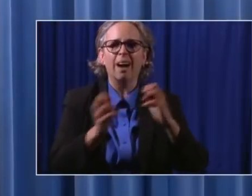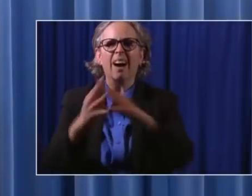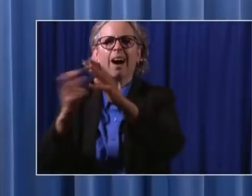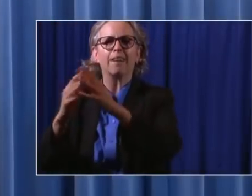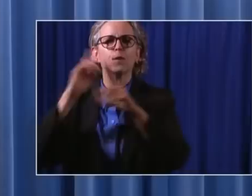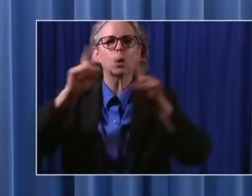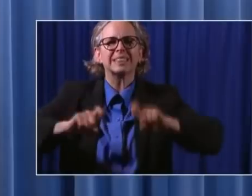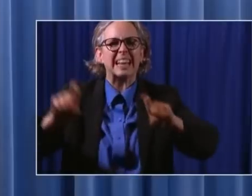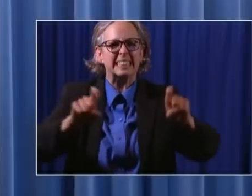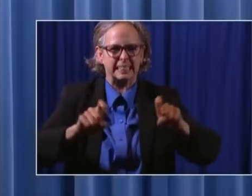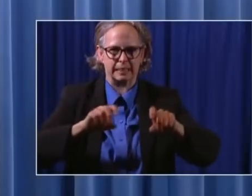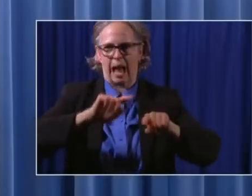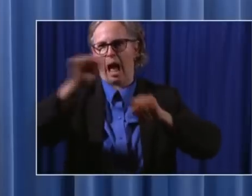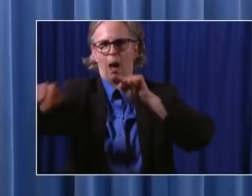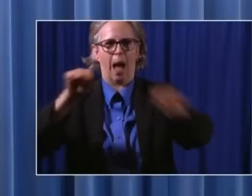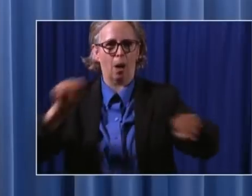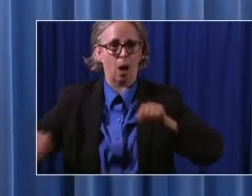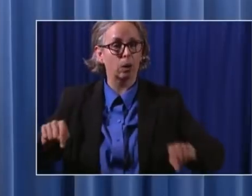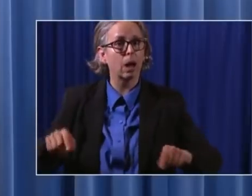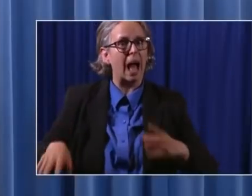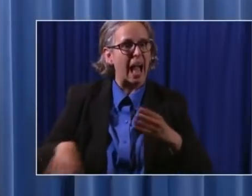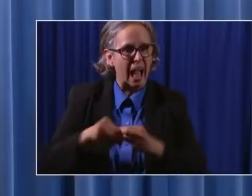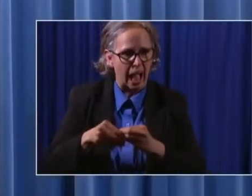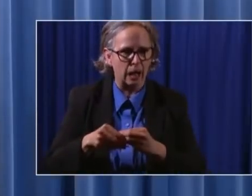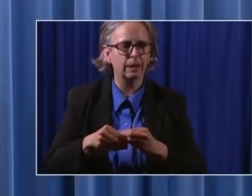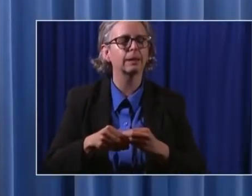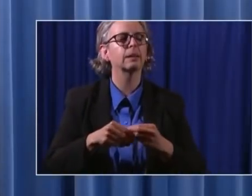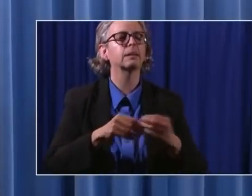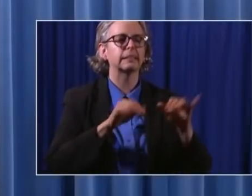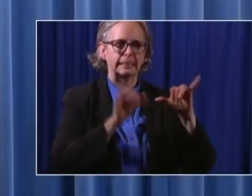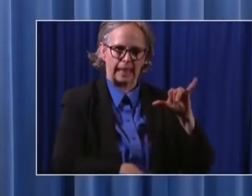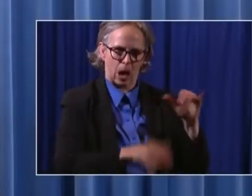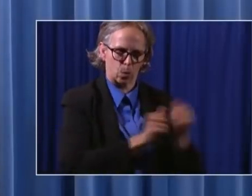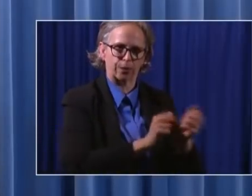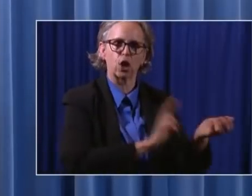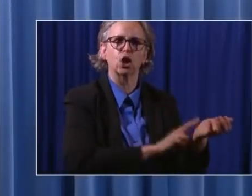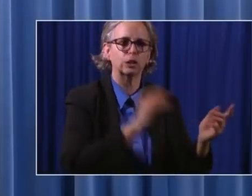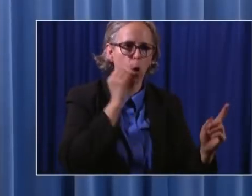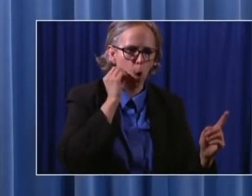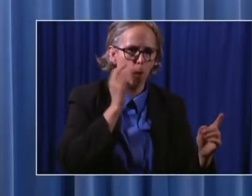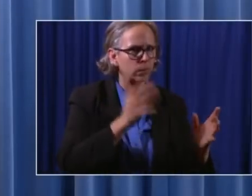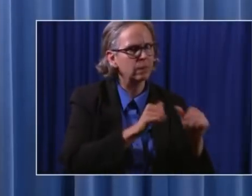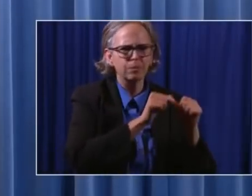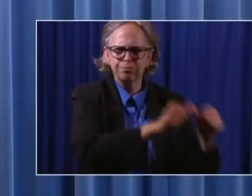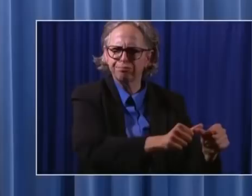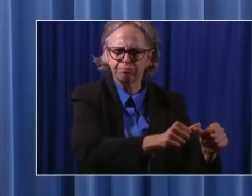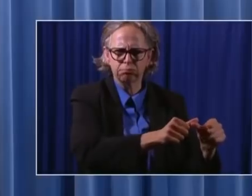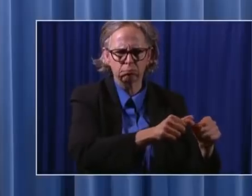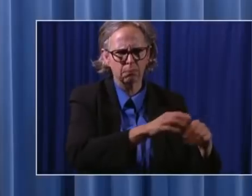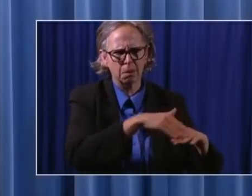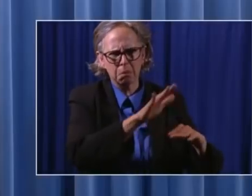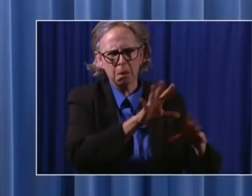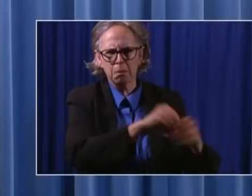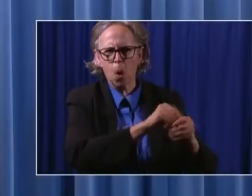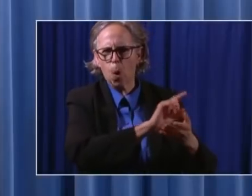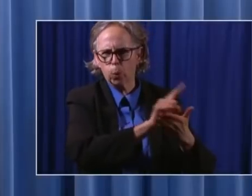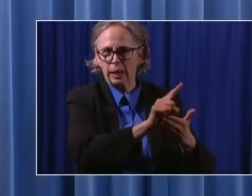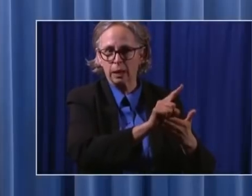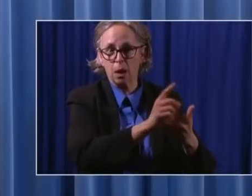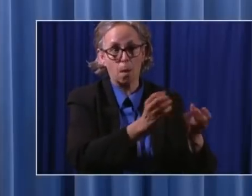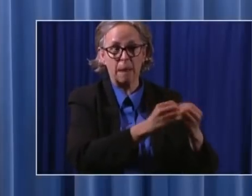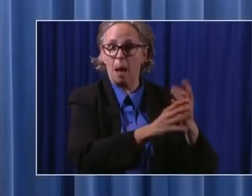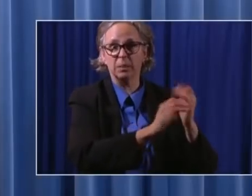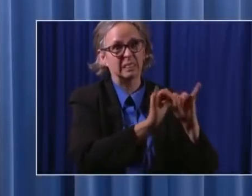in nursing homes. They're going to stay with the nursing homes for another week or so. They're making very, very